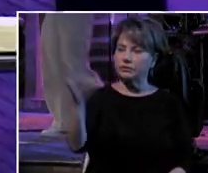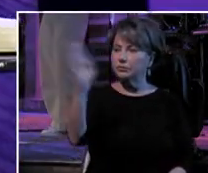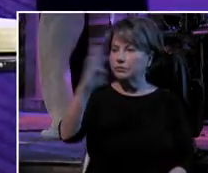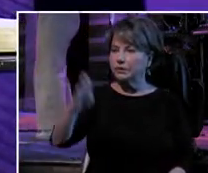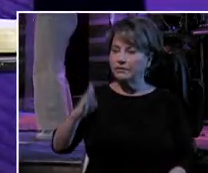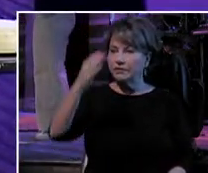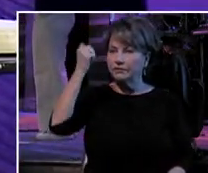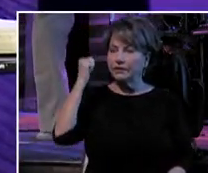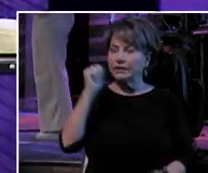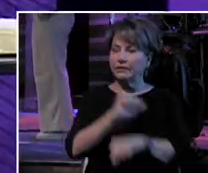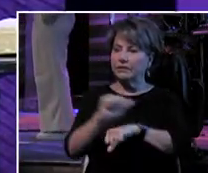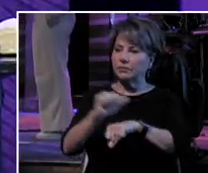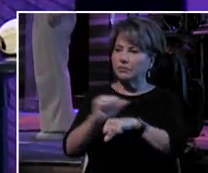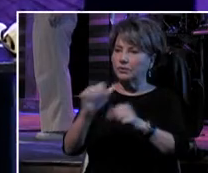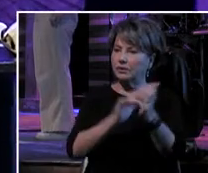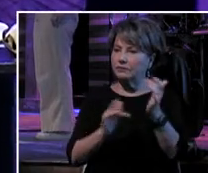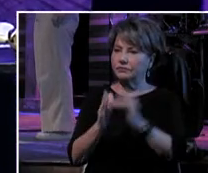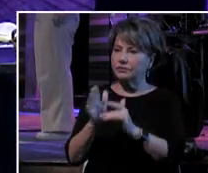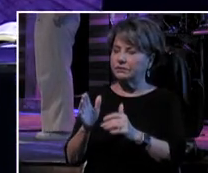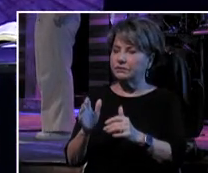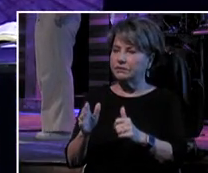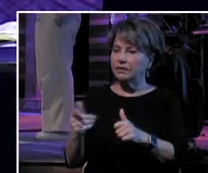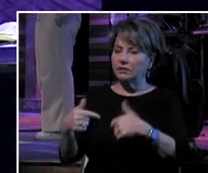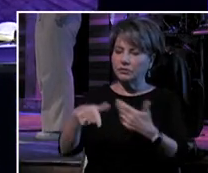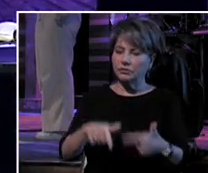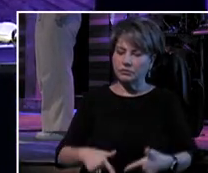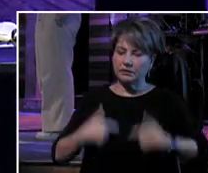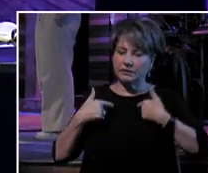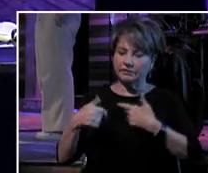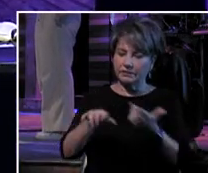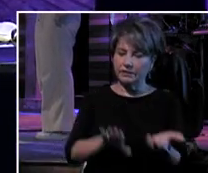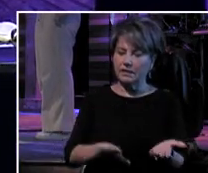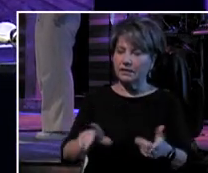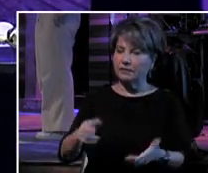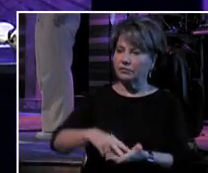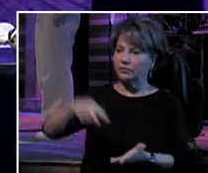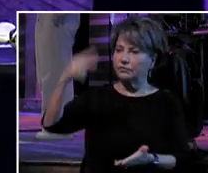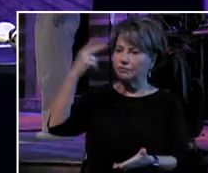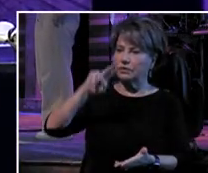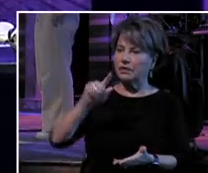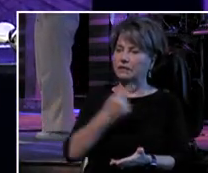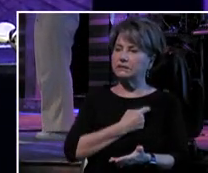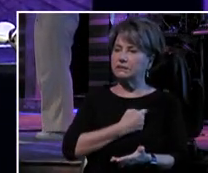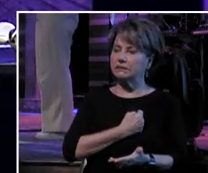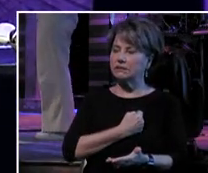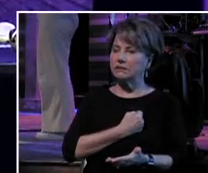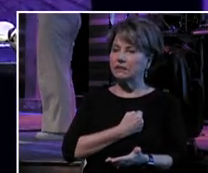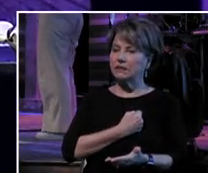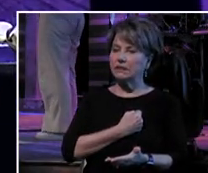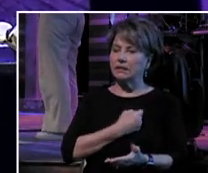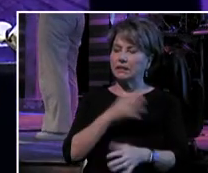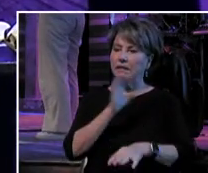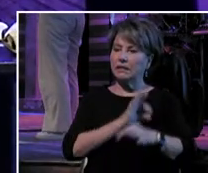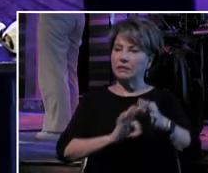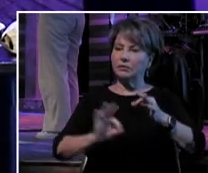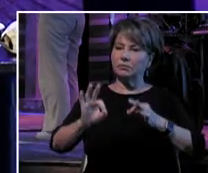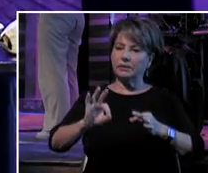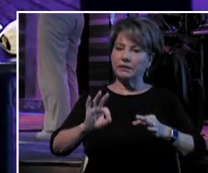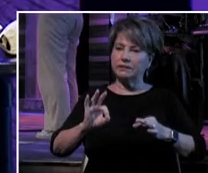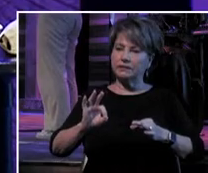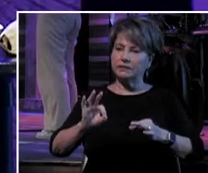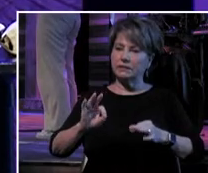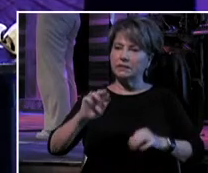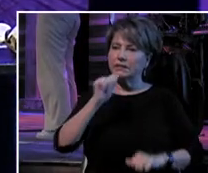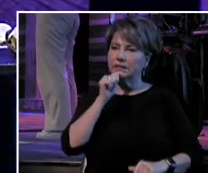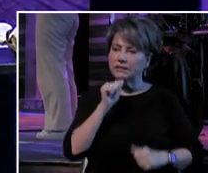forget that, number one, Jesus is the one who lived and died and rose for us. And Jesus is the one we place our joy. So as we